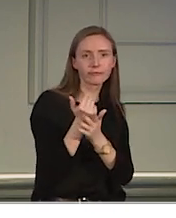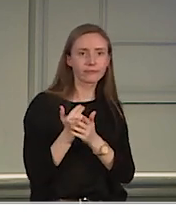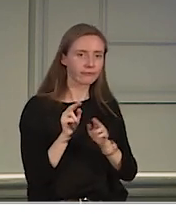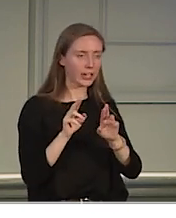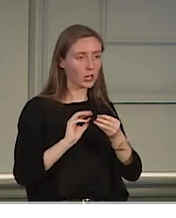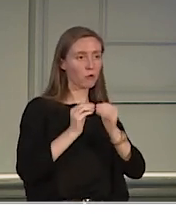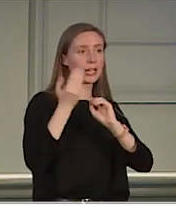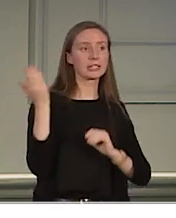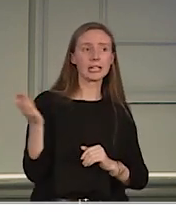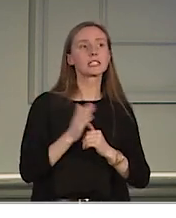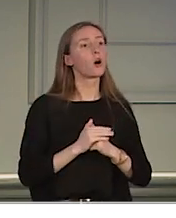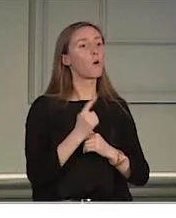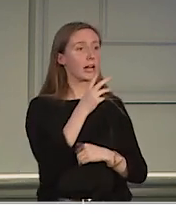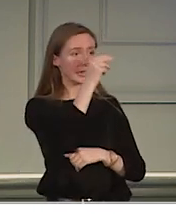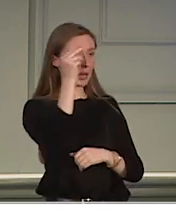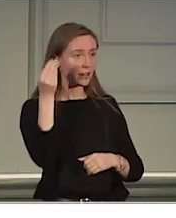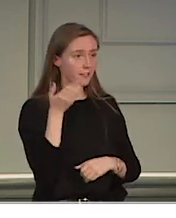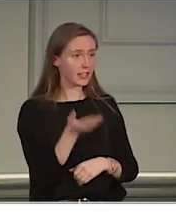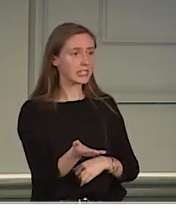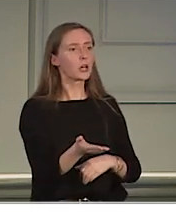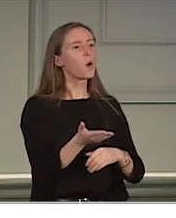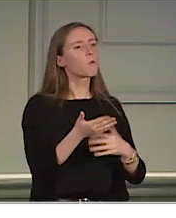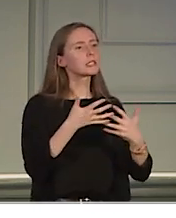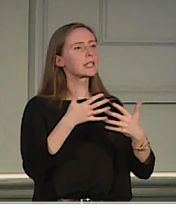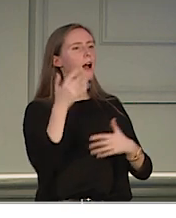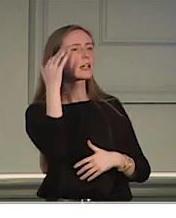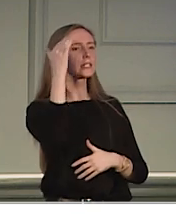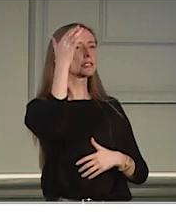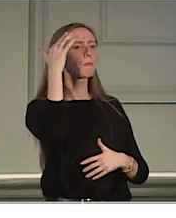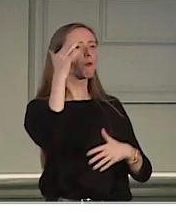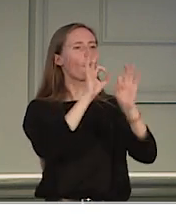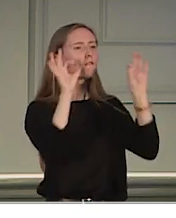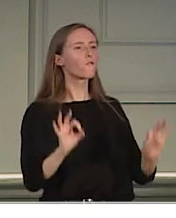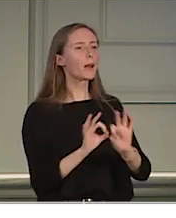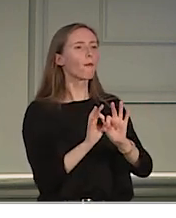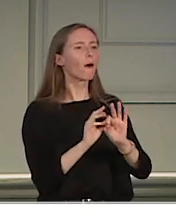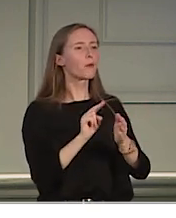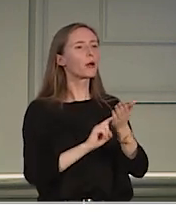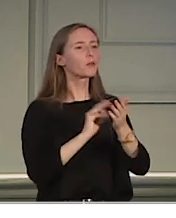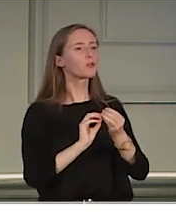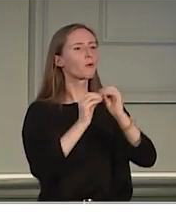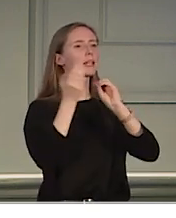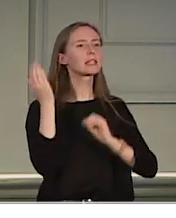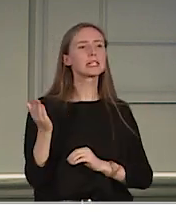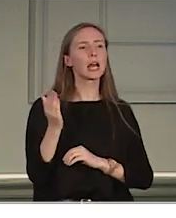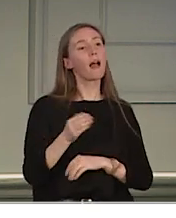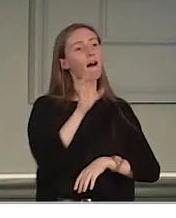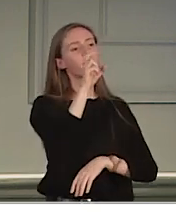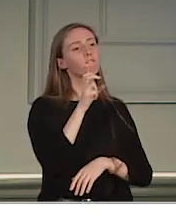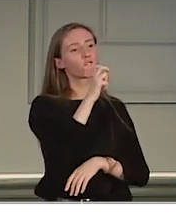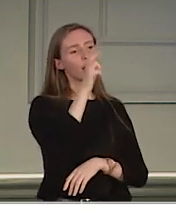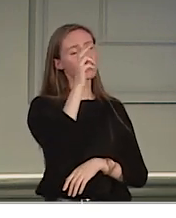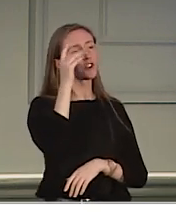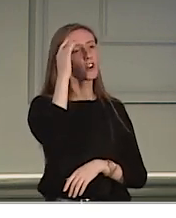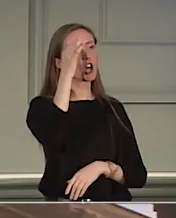would be the contextual framework upon which the installation was built. This involved a thorough analysis of French philosopher Michel Foucault's conception